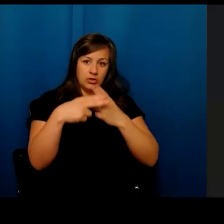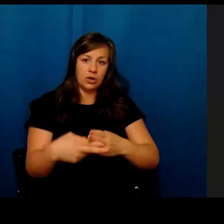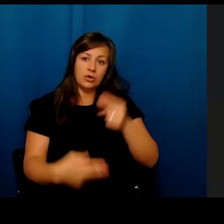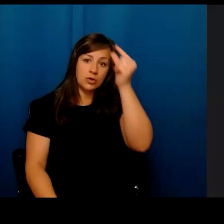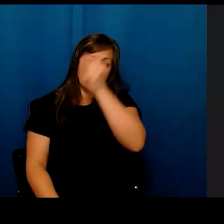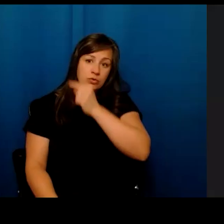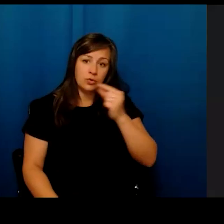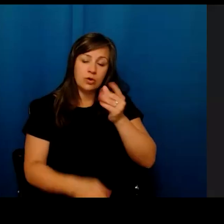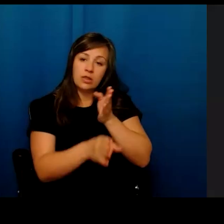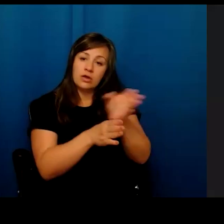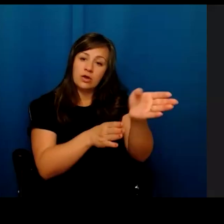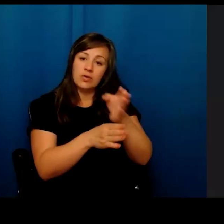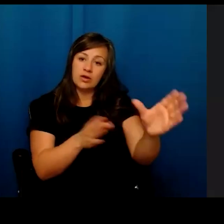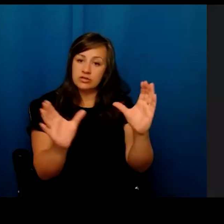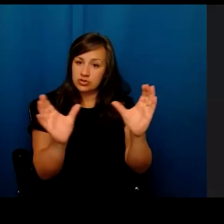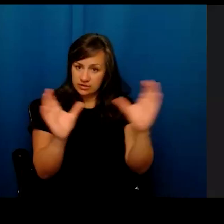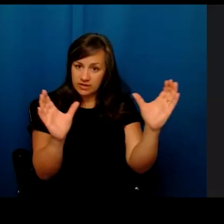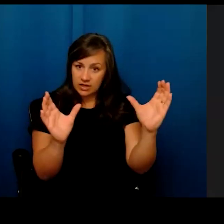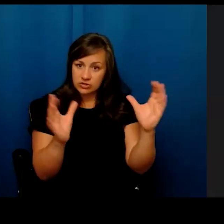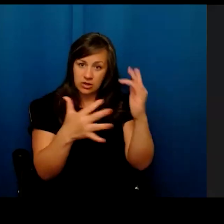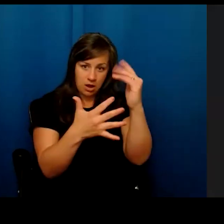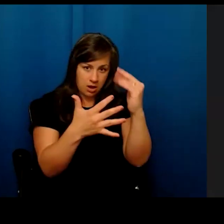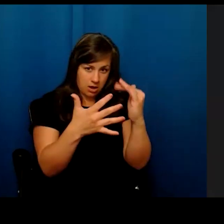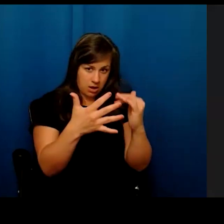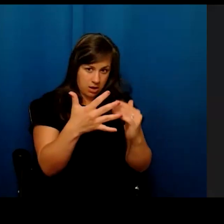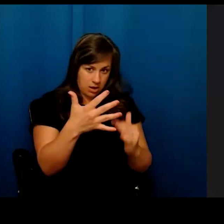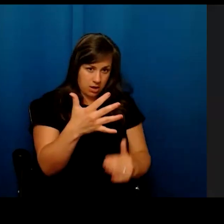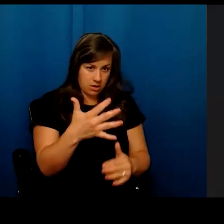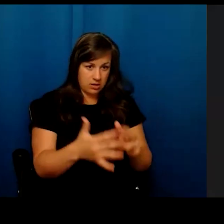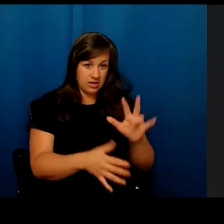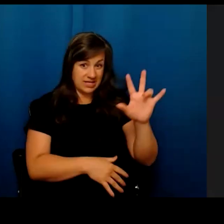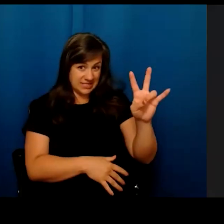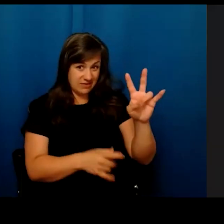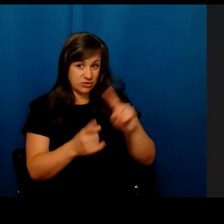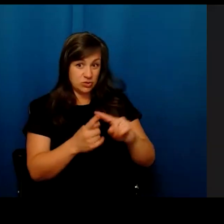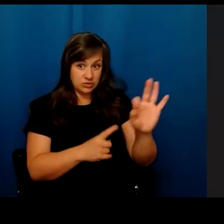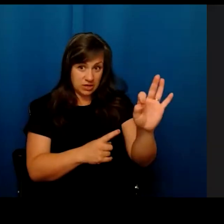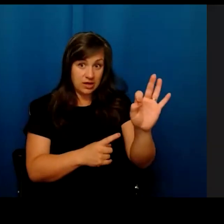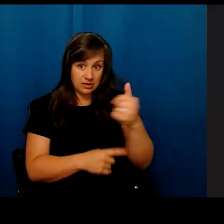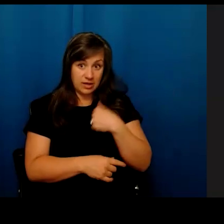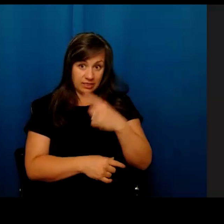career certifications, and there are maybe somewhere between 7 and 9, I think.